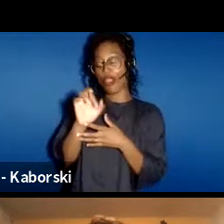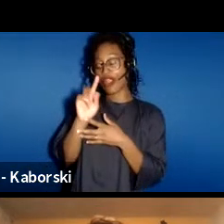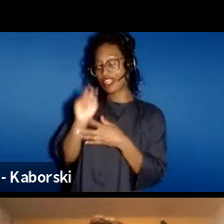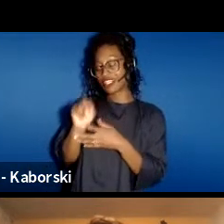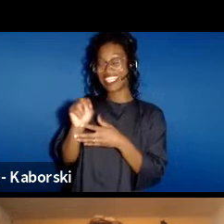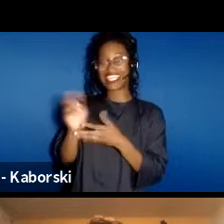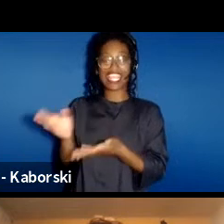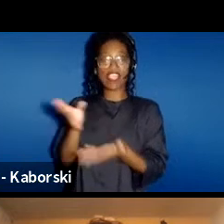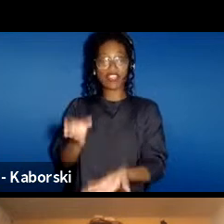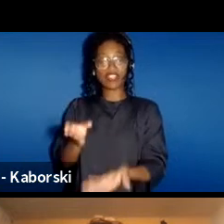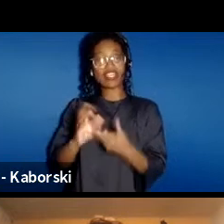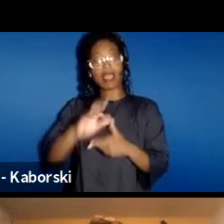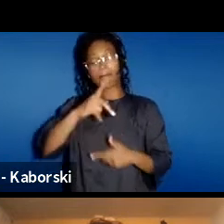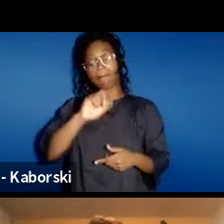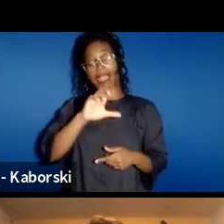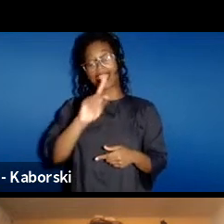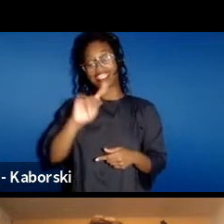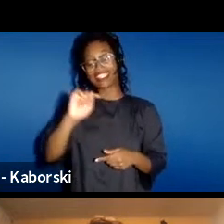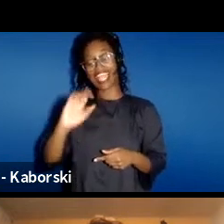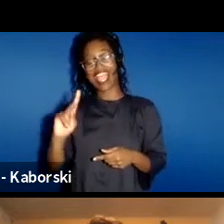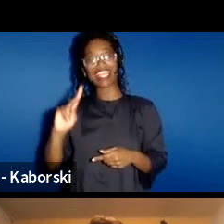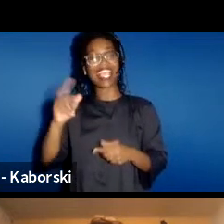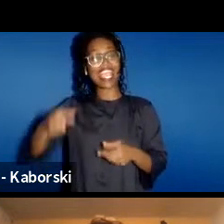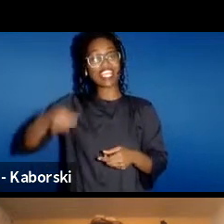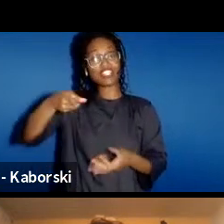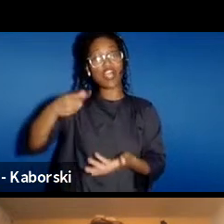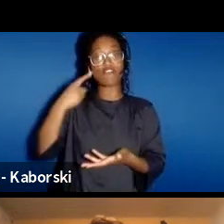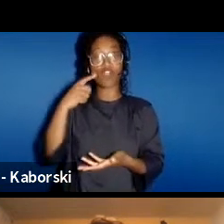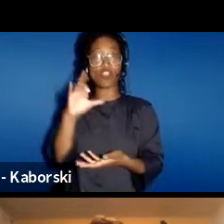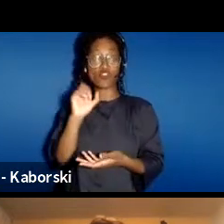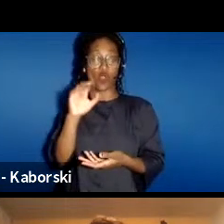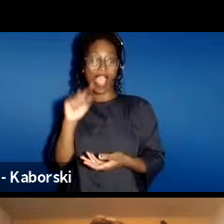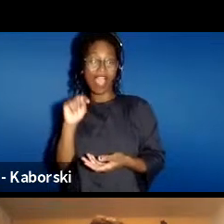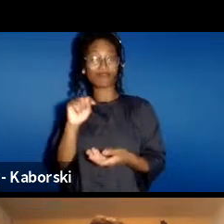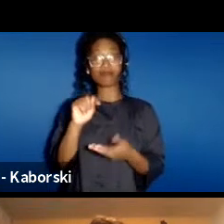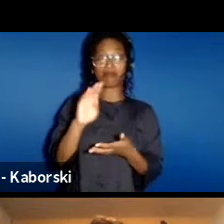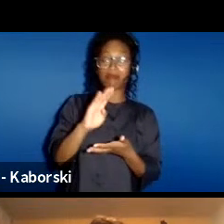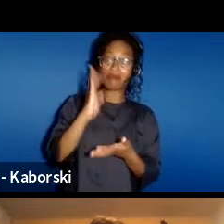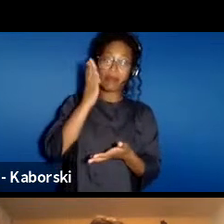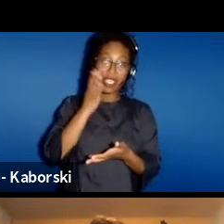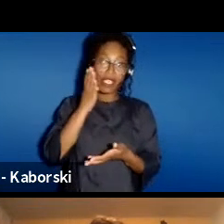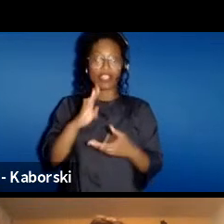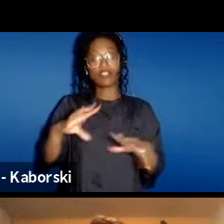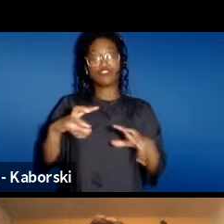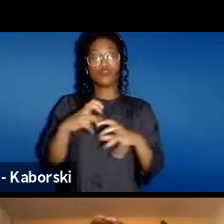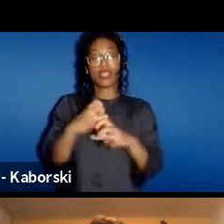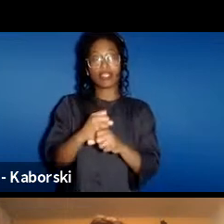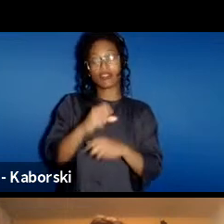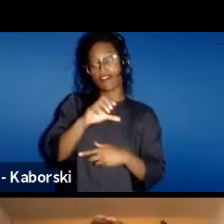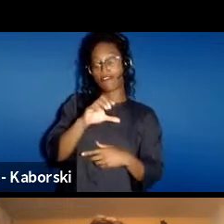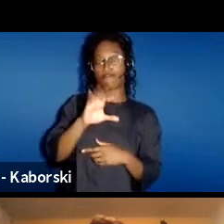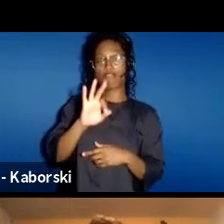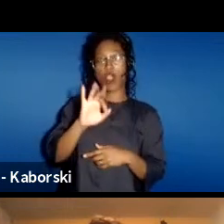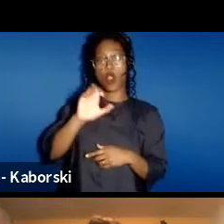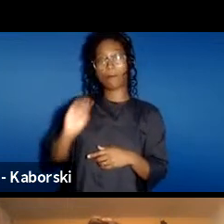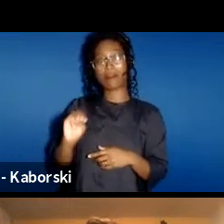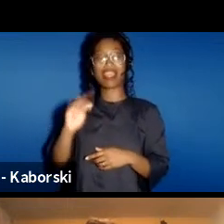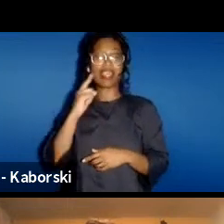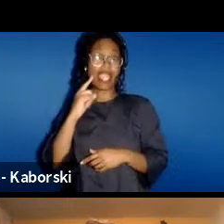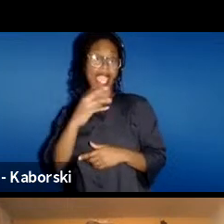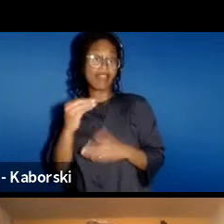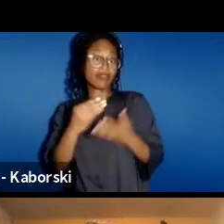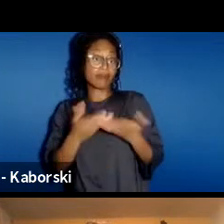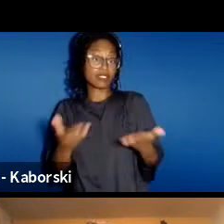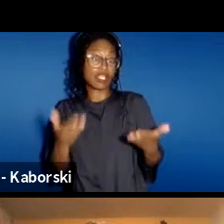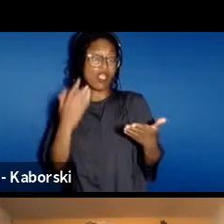the PackTech handles for craft beer, shrink film, and certainly the materials for POP and signage, as well